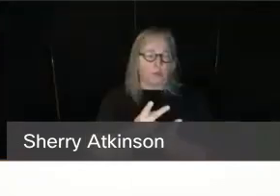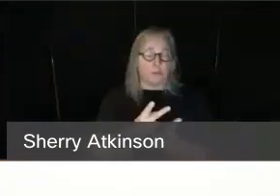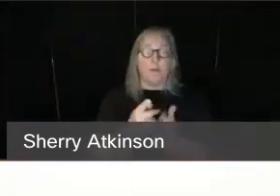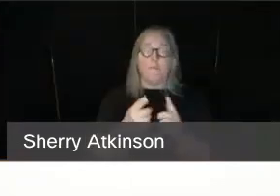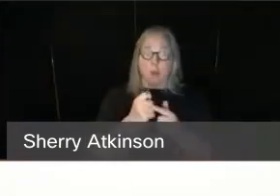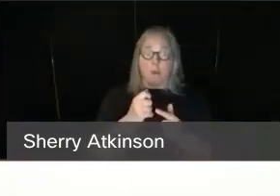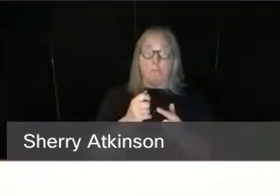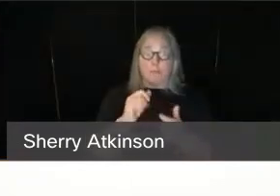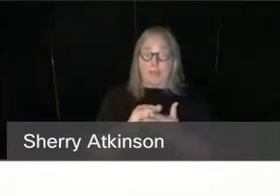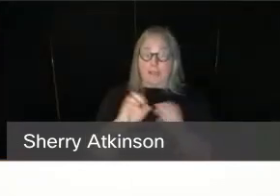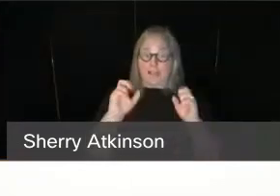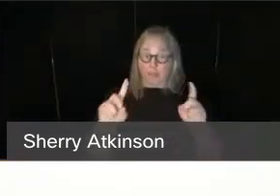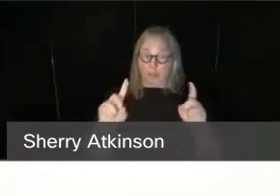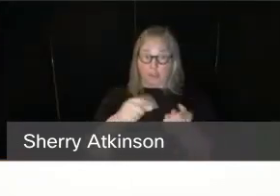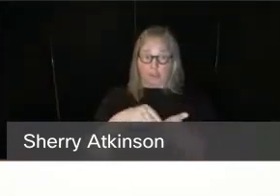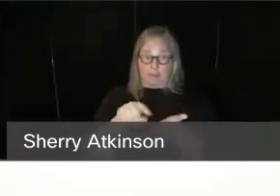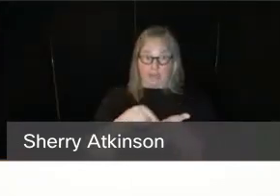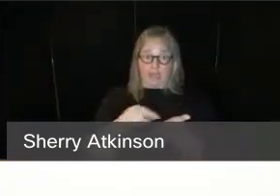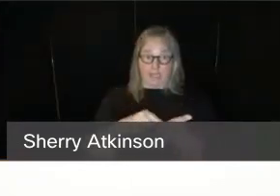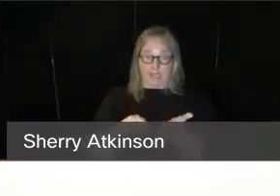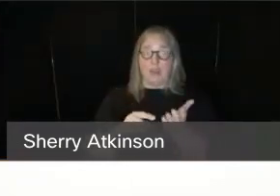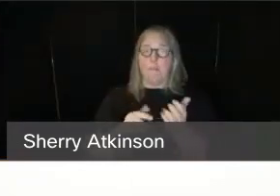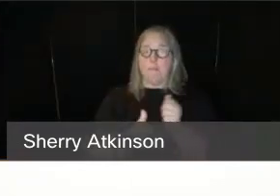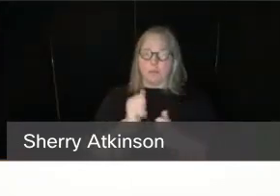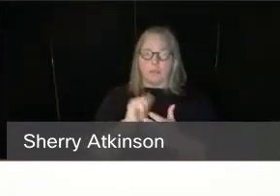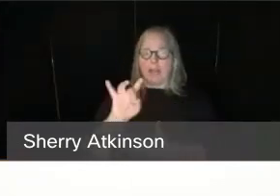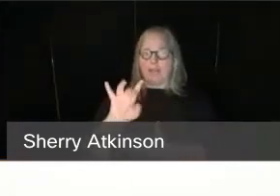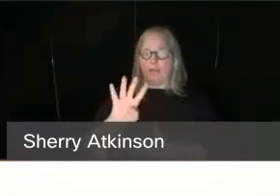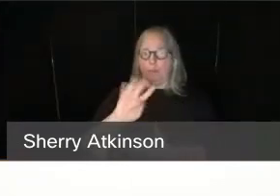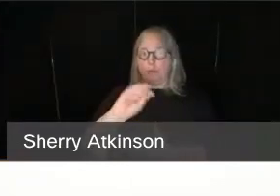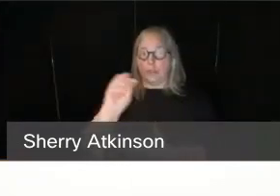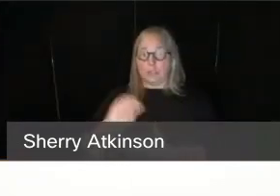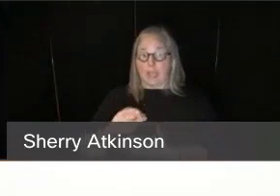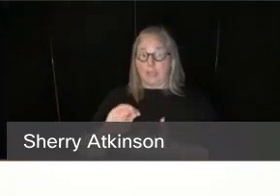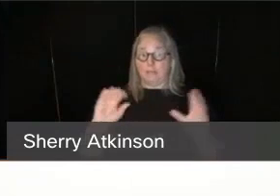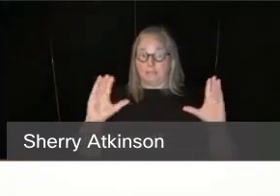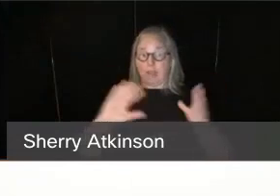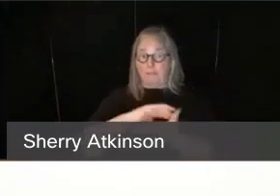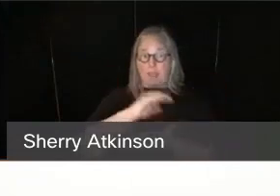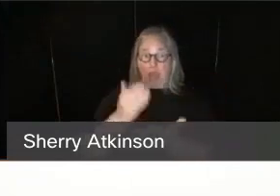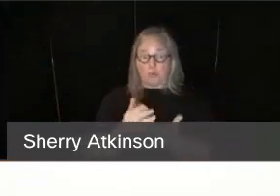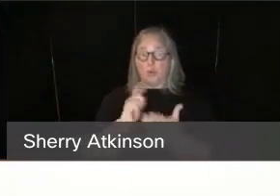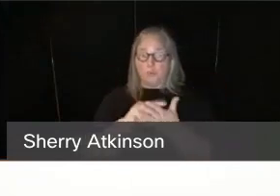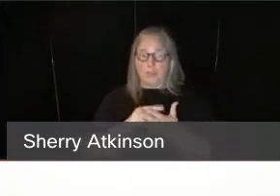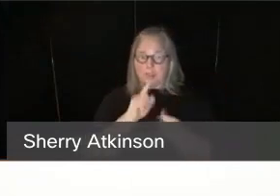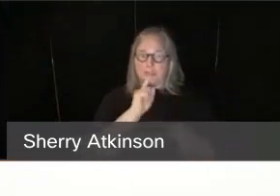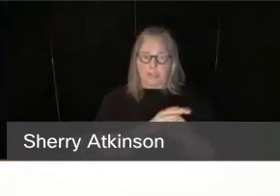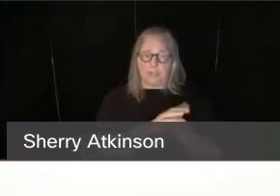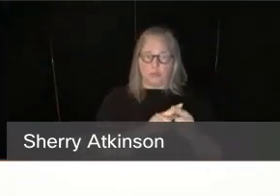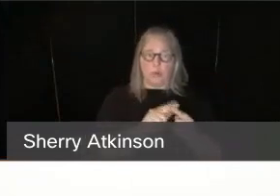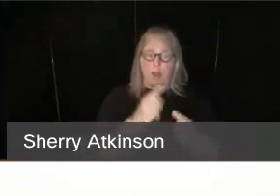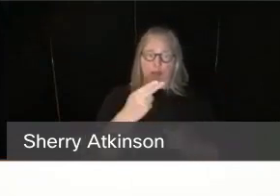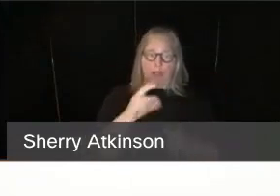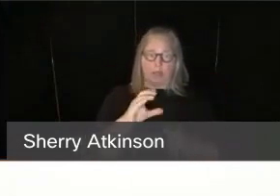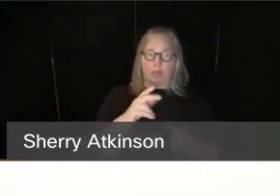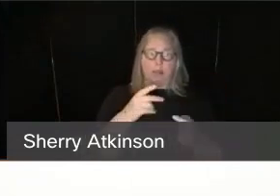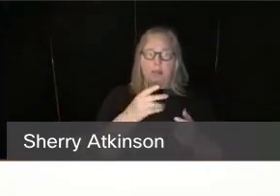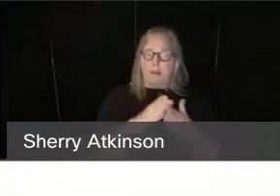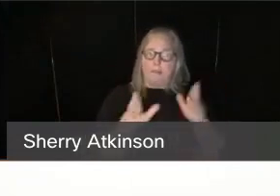spending, the majority of it, 84% of it, was dedicated to the Howard County public school system.